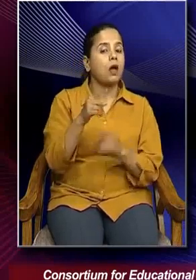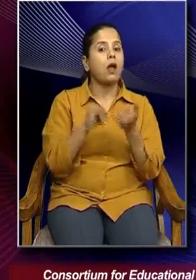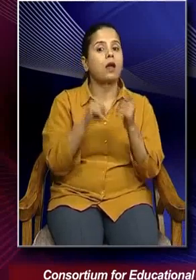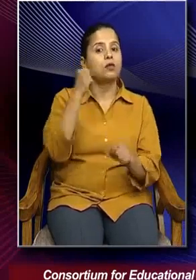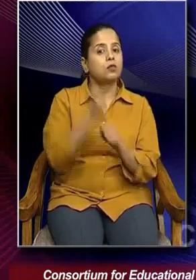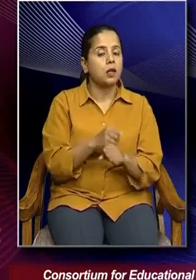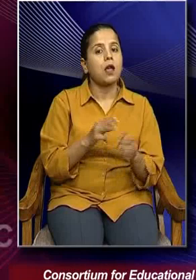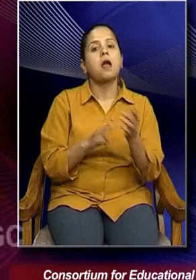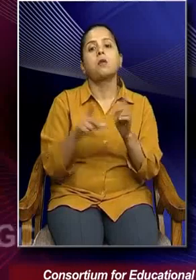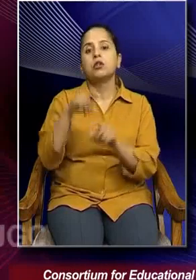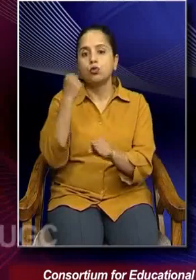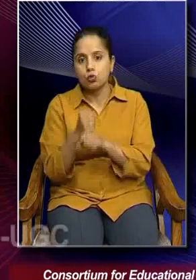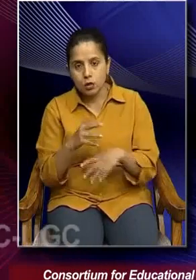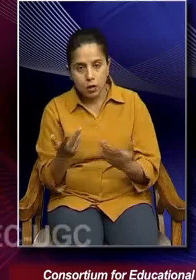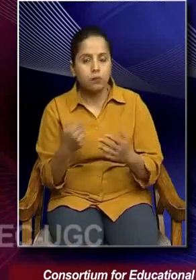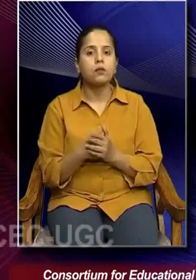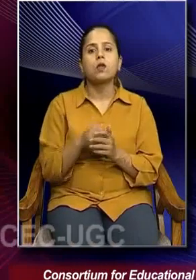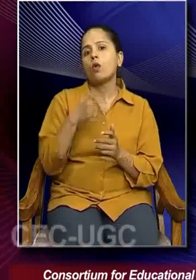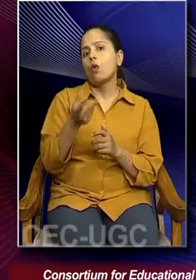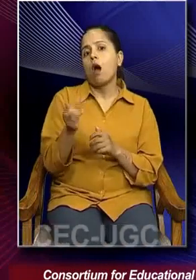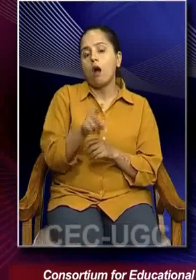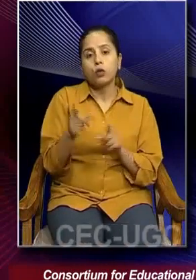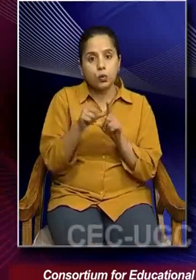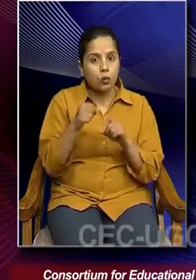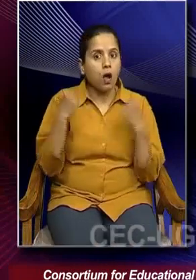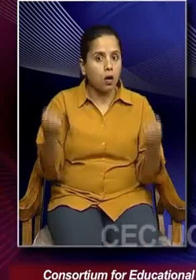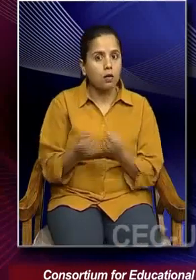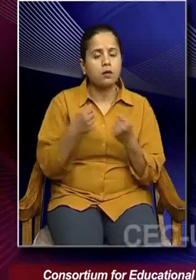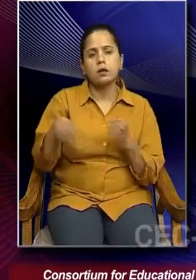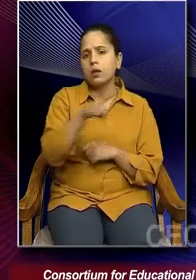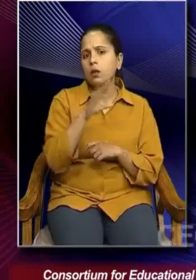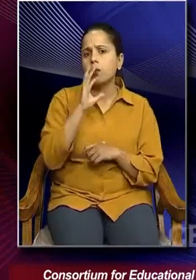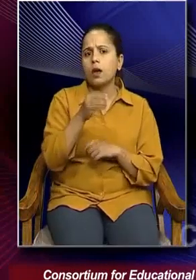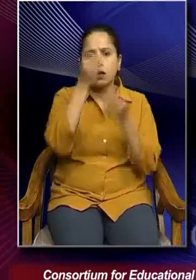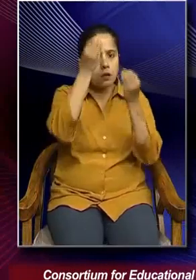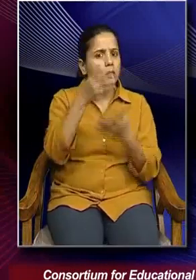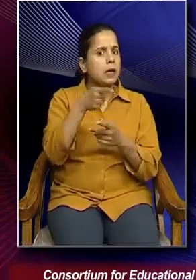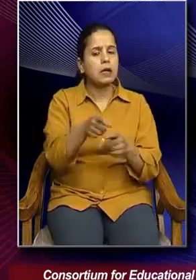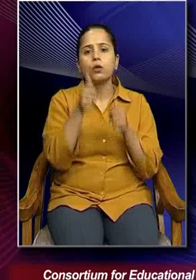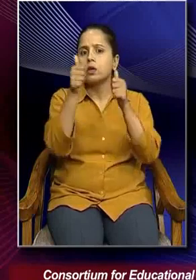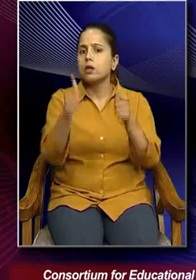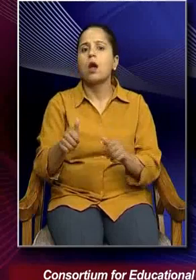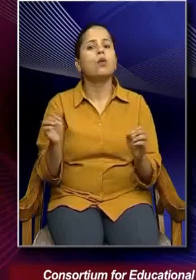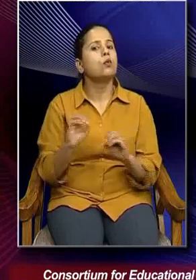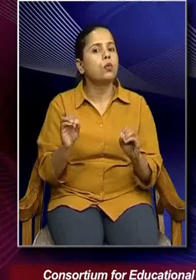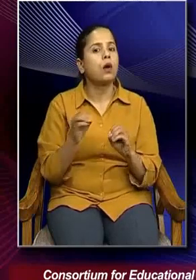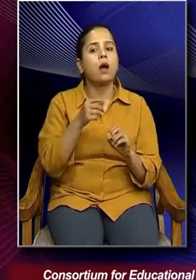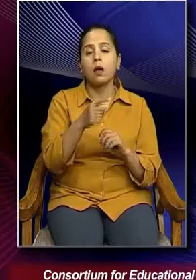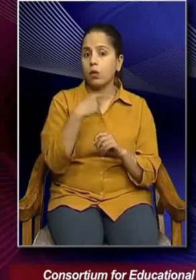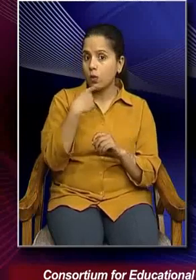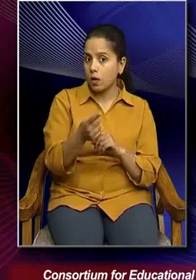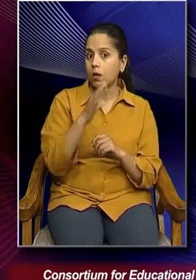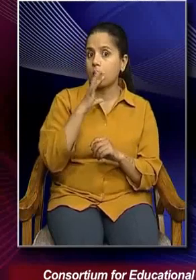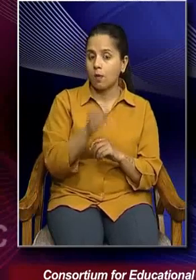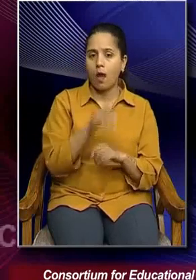like MDGs or the Rio Action, etc., they were not able to deliver the results. The problem was they were not able